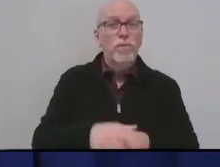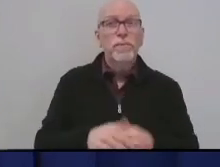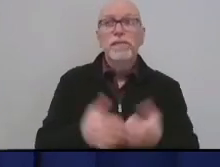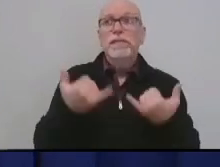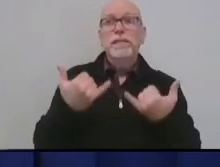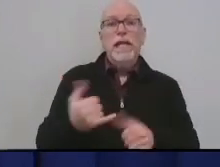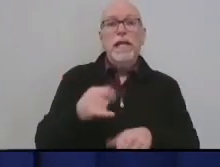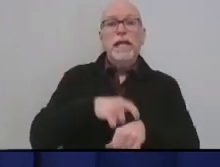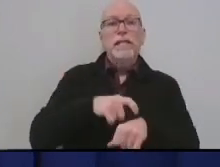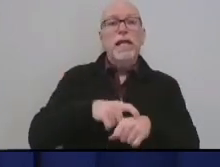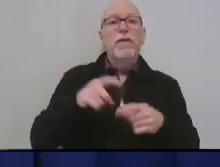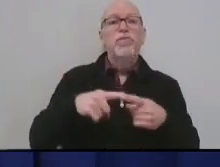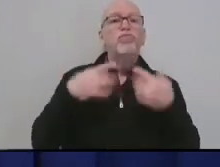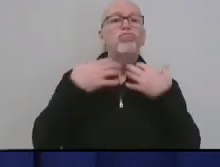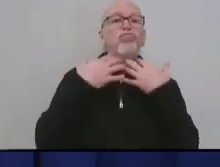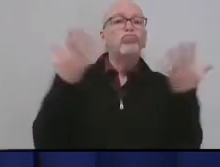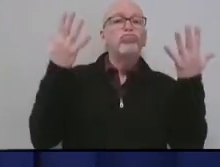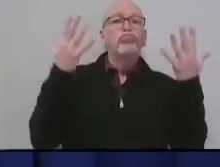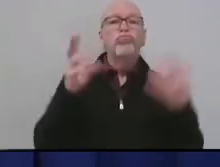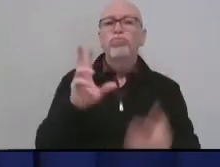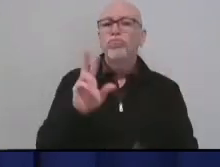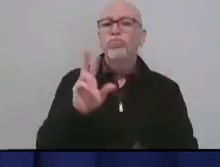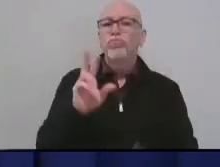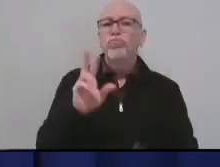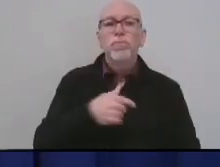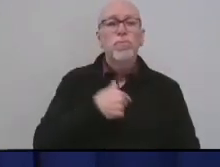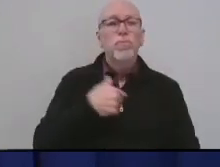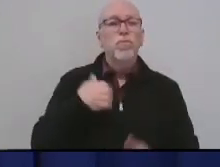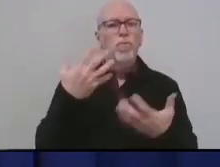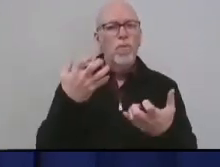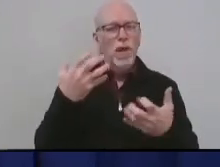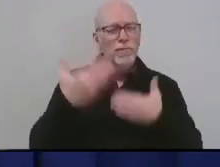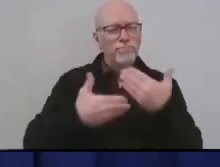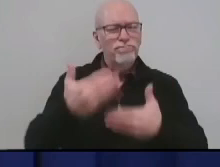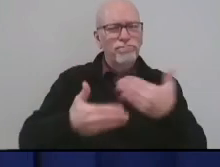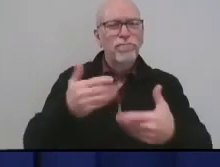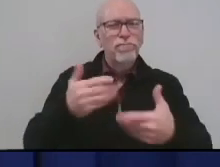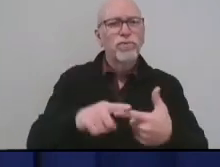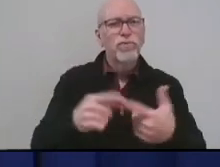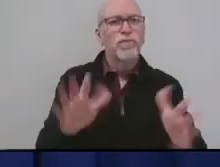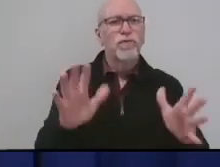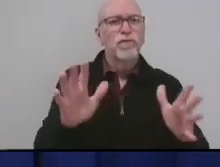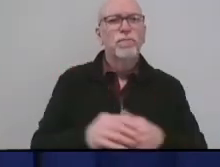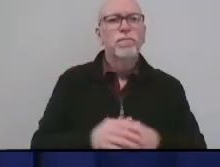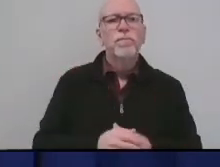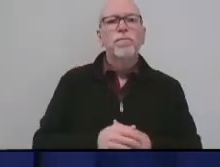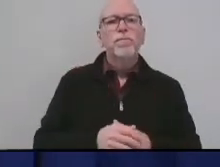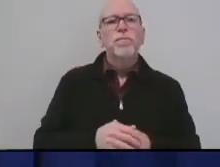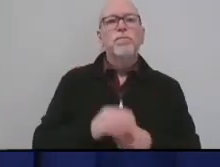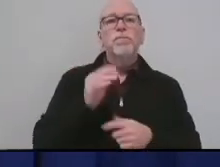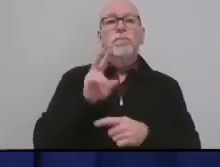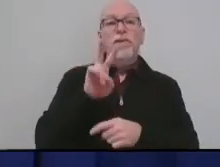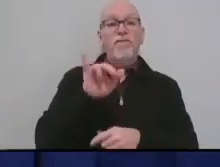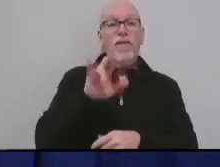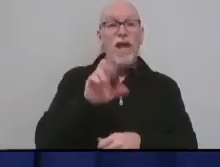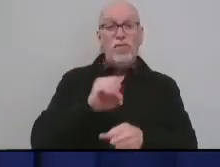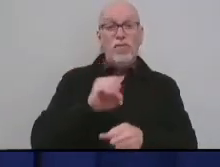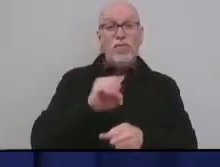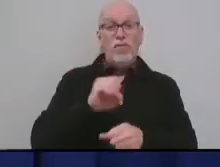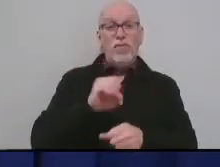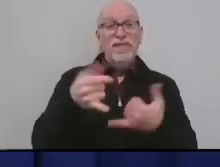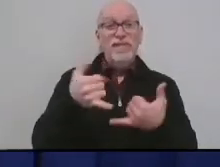caution to the wind if we want to cross the finish line. The virus continues to mutate, which creates more